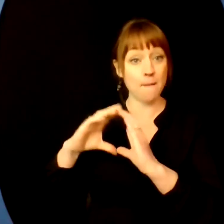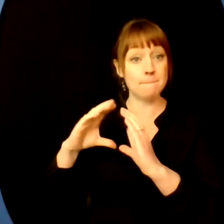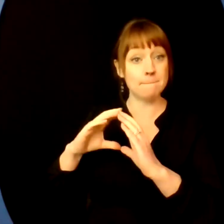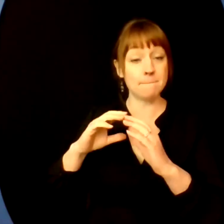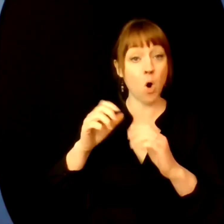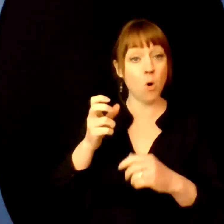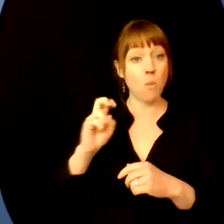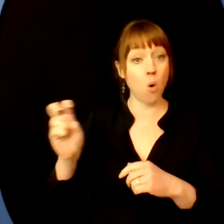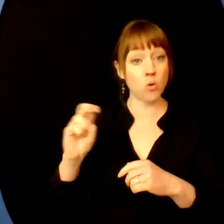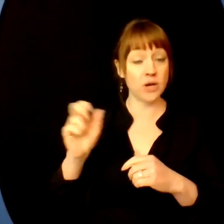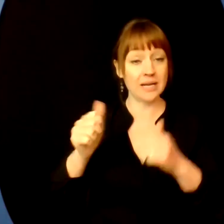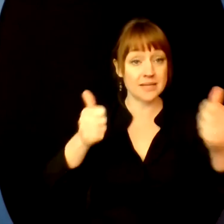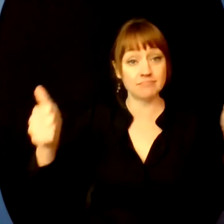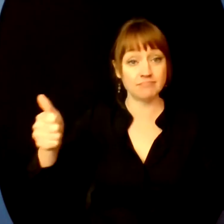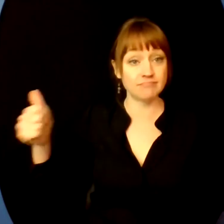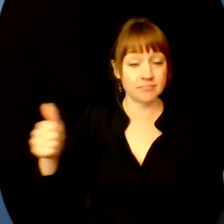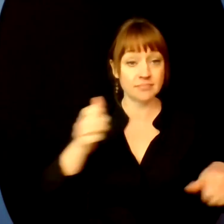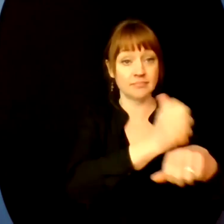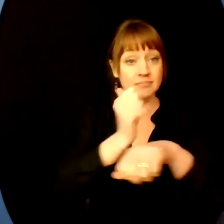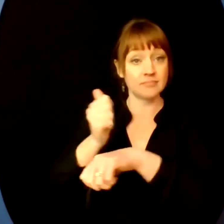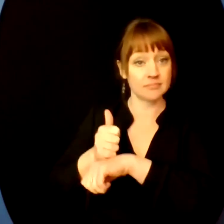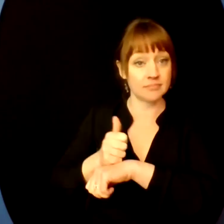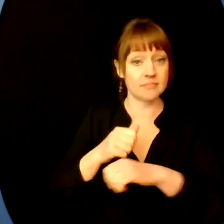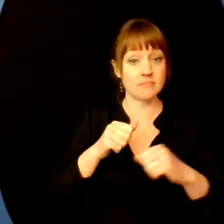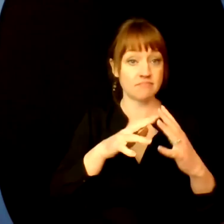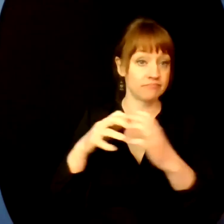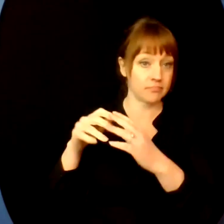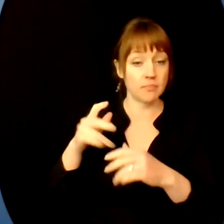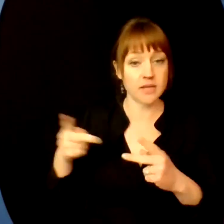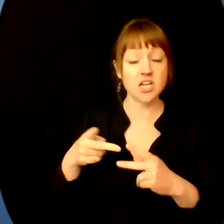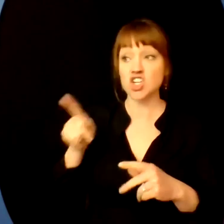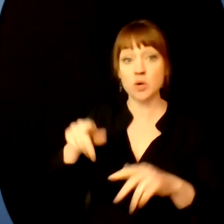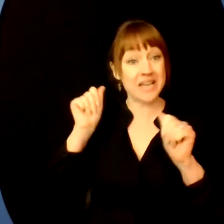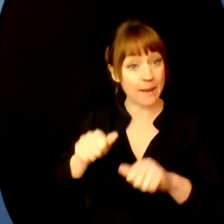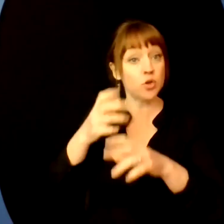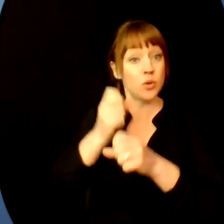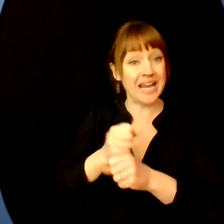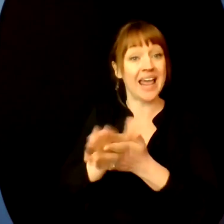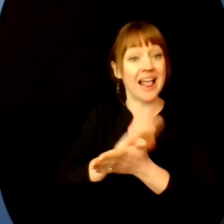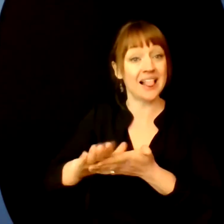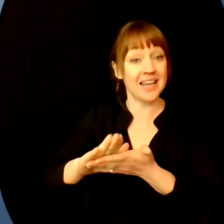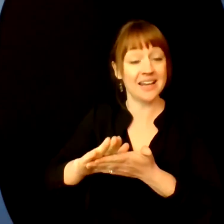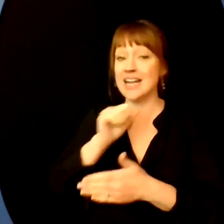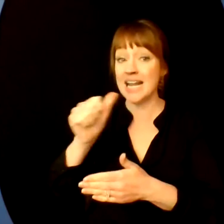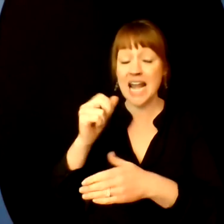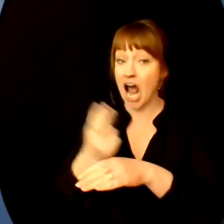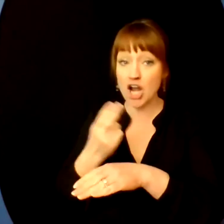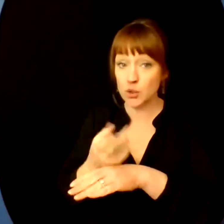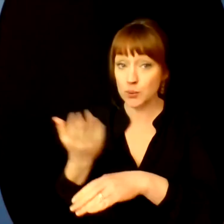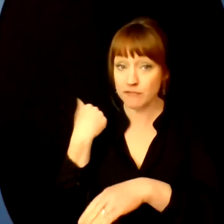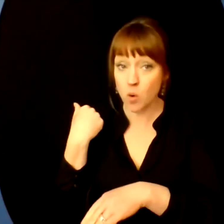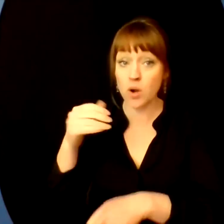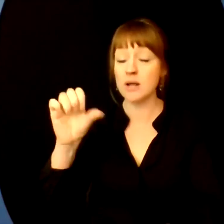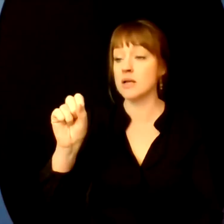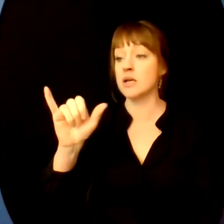where she was able to get a clean, unused syringe. She is now 2 years